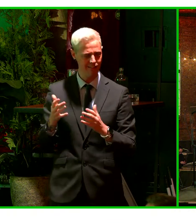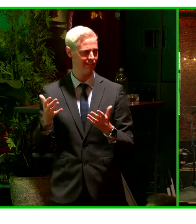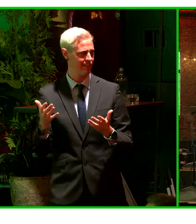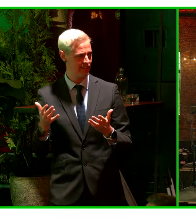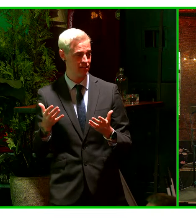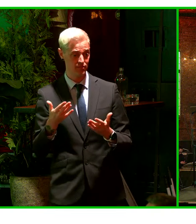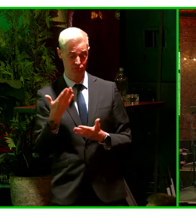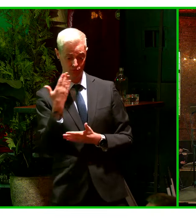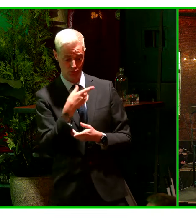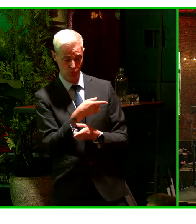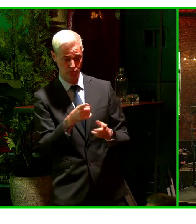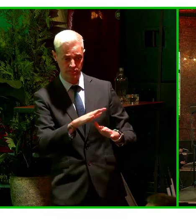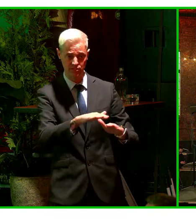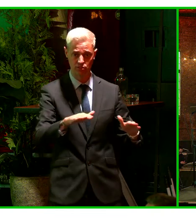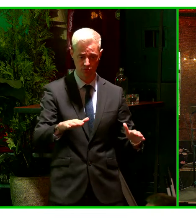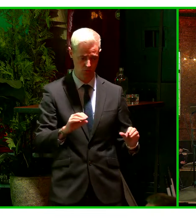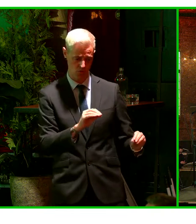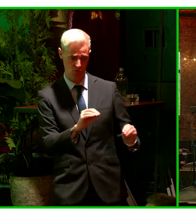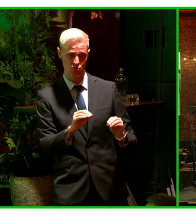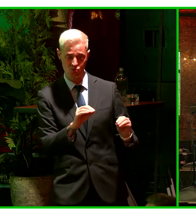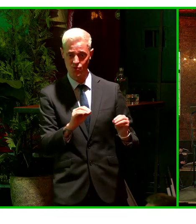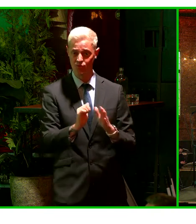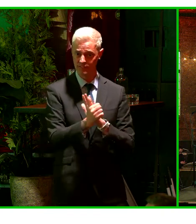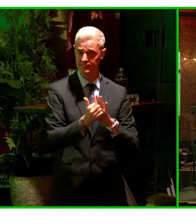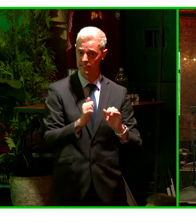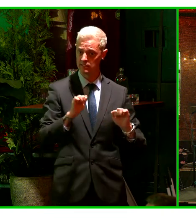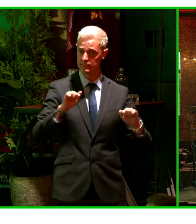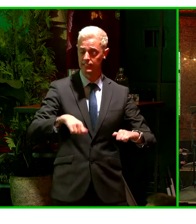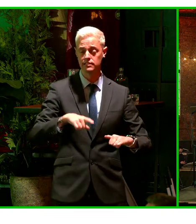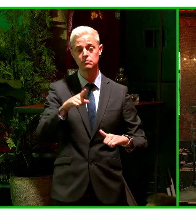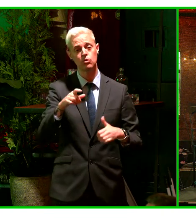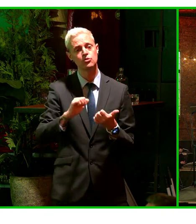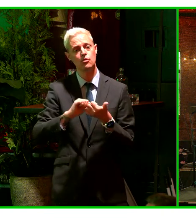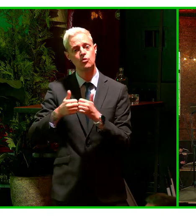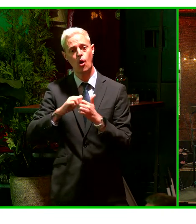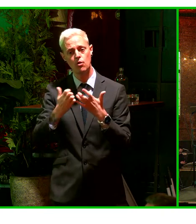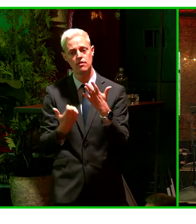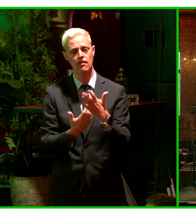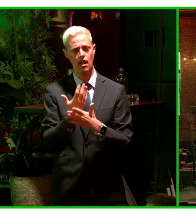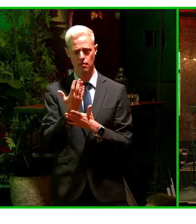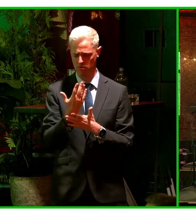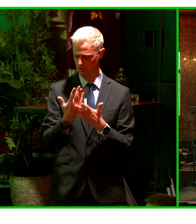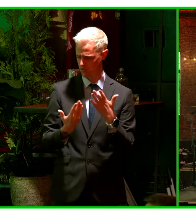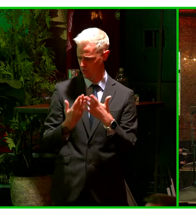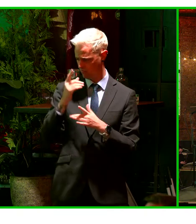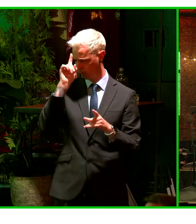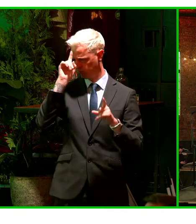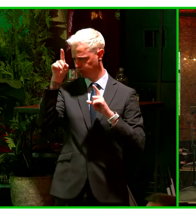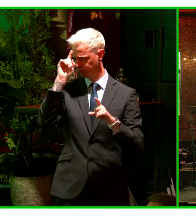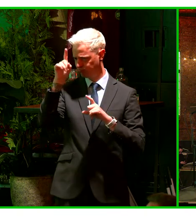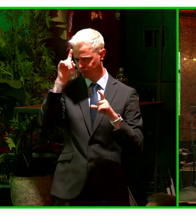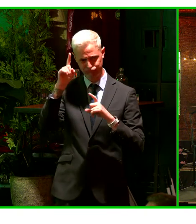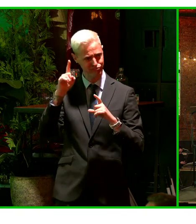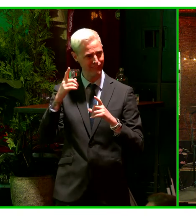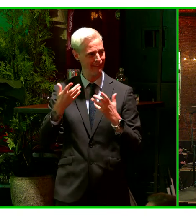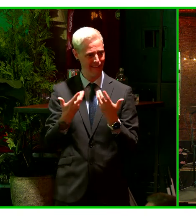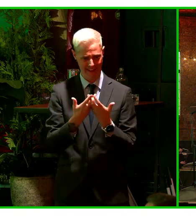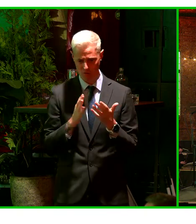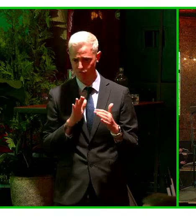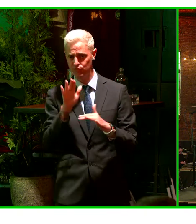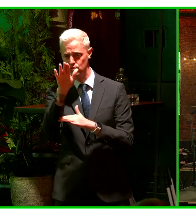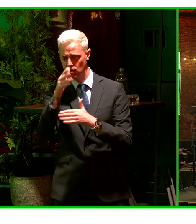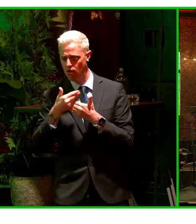know, we've talked about skills, but, you know, co-developing, you know, thinking about new ways of living, you know, and you